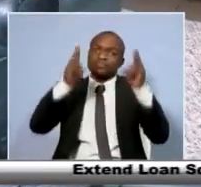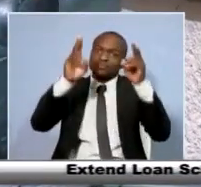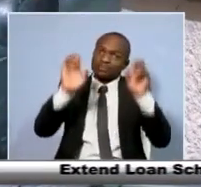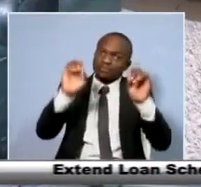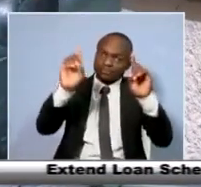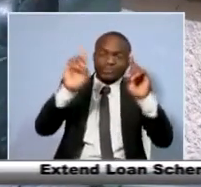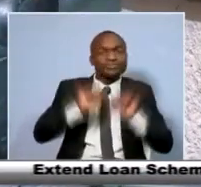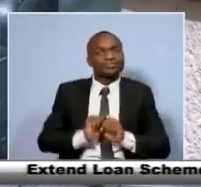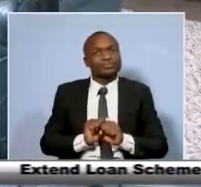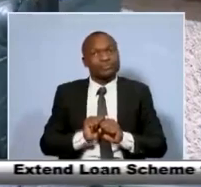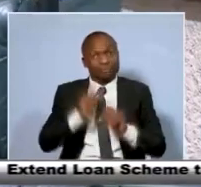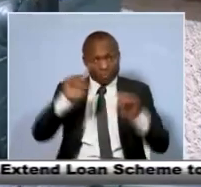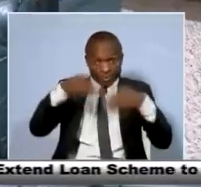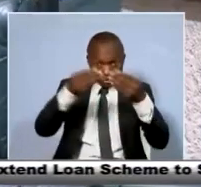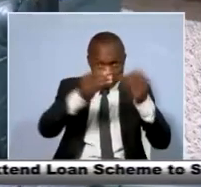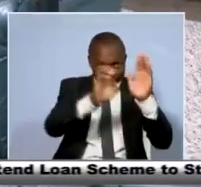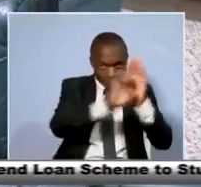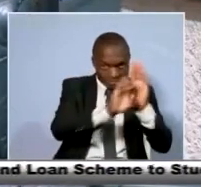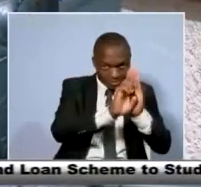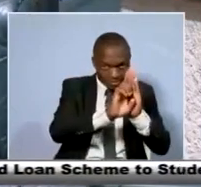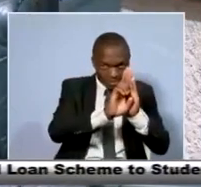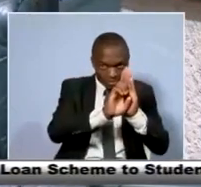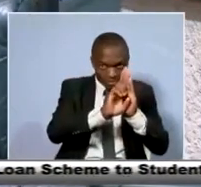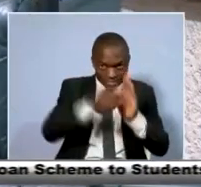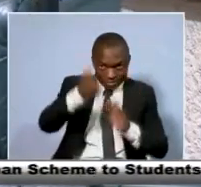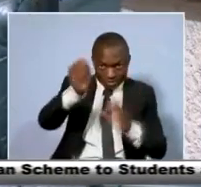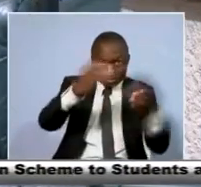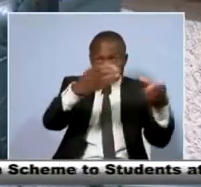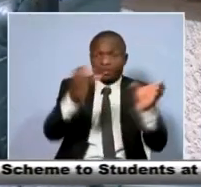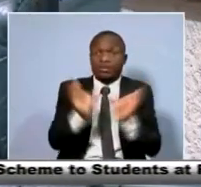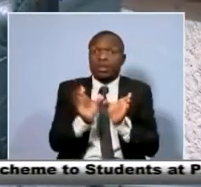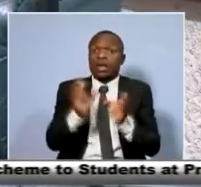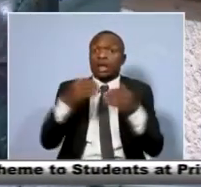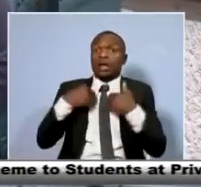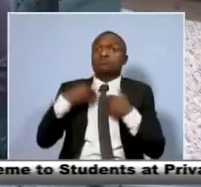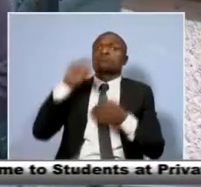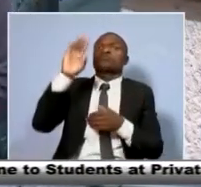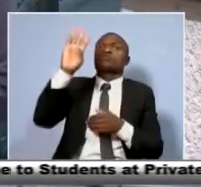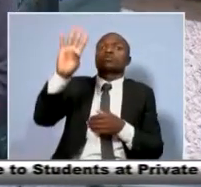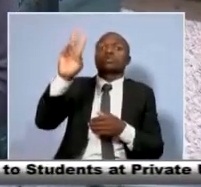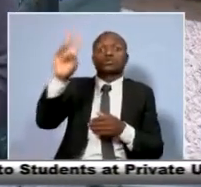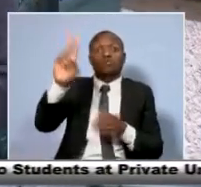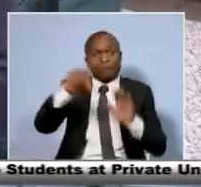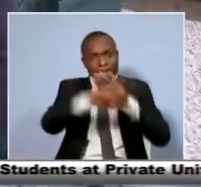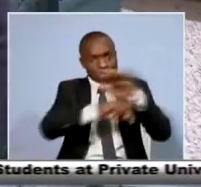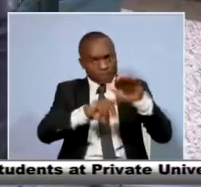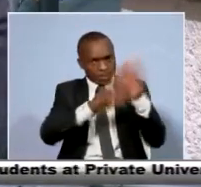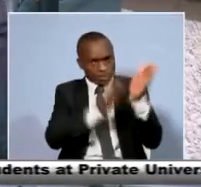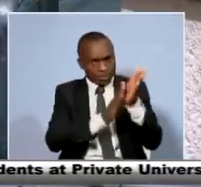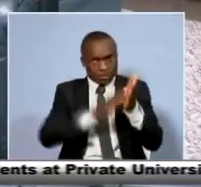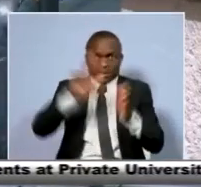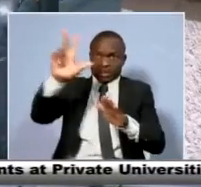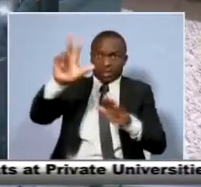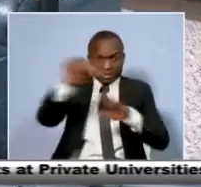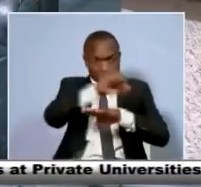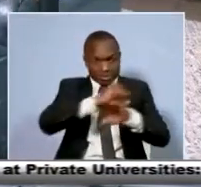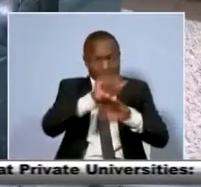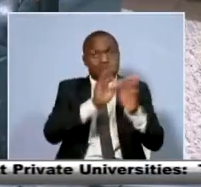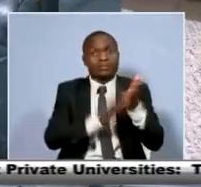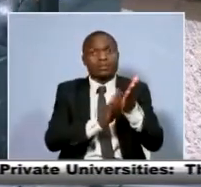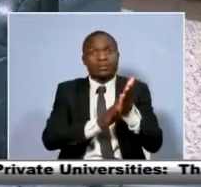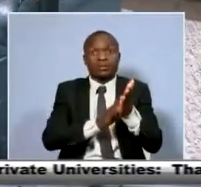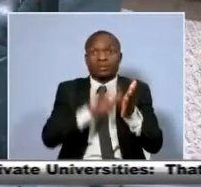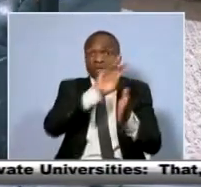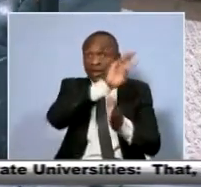education. I'll give an example of my own constituents. I have 42 primary schools, 3 secondary schools,